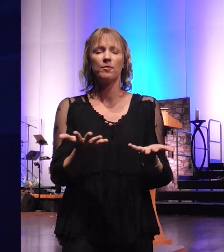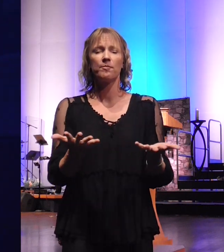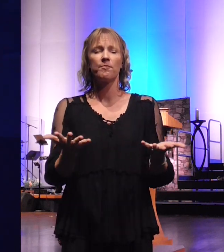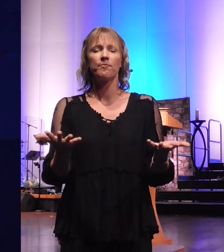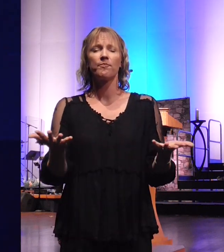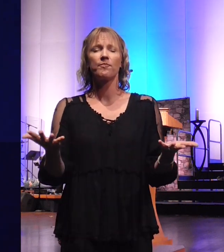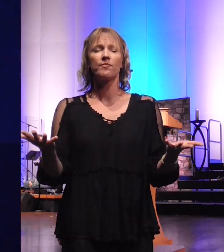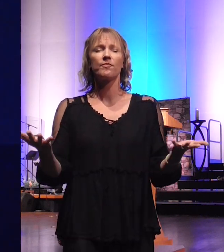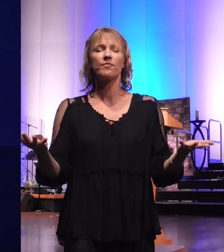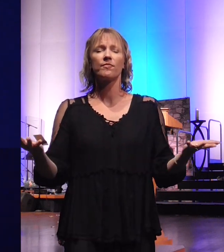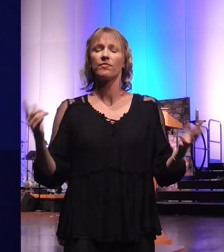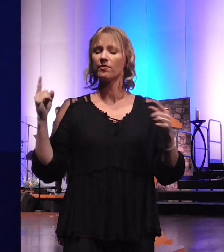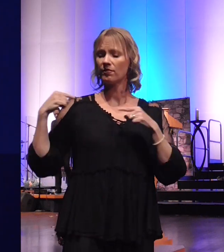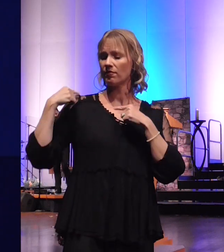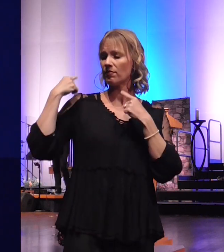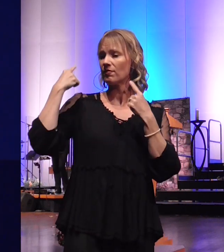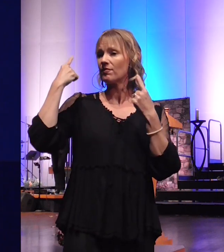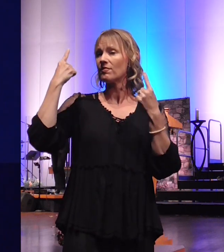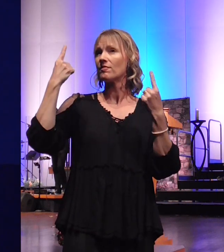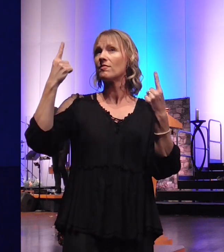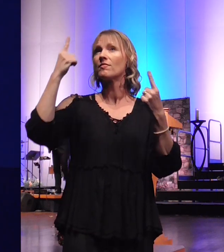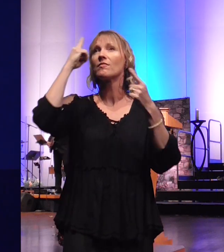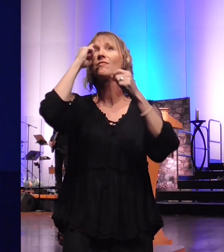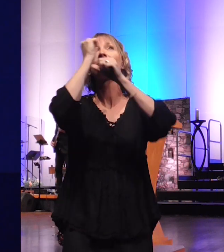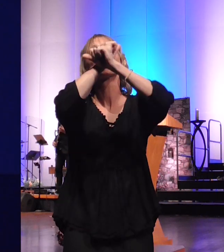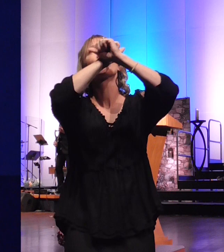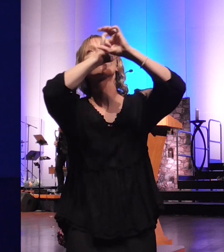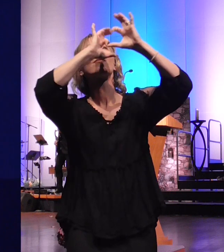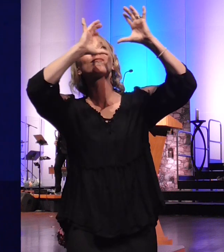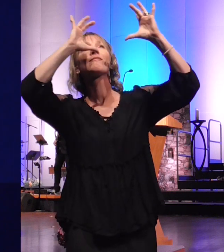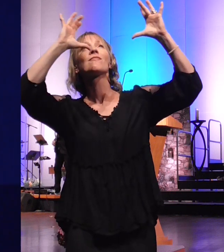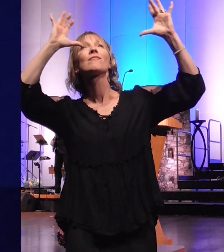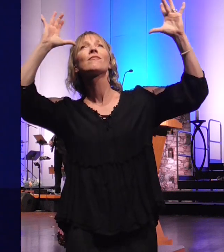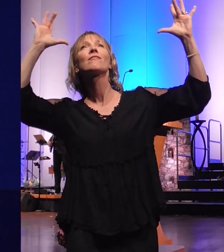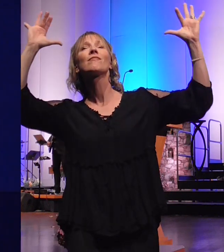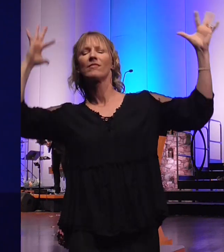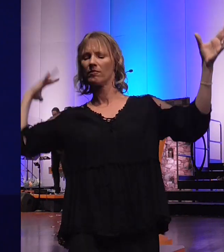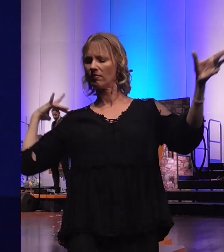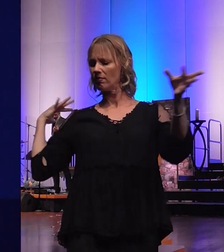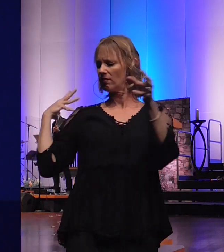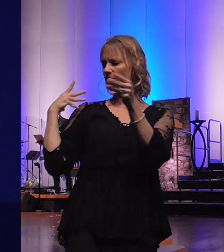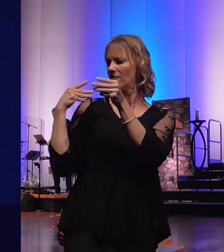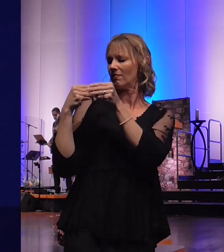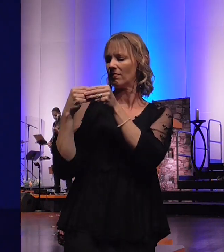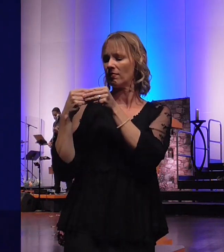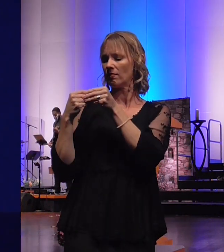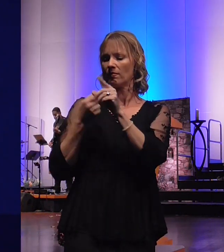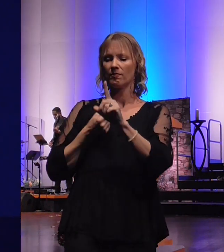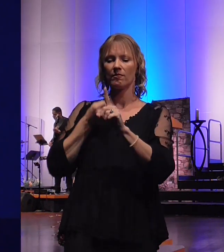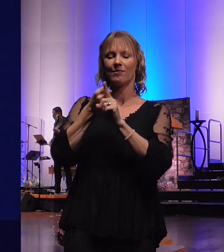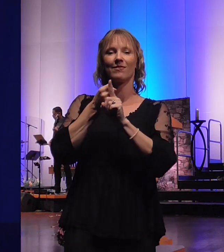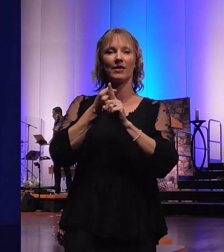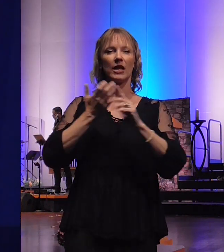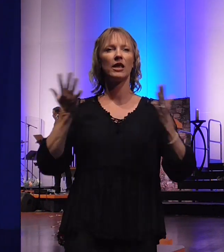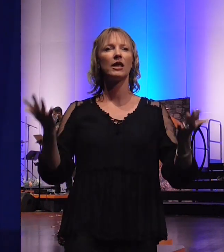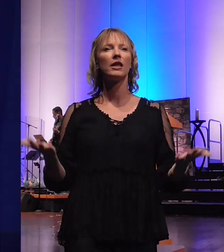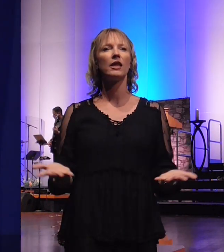everything I've ever dreamed has brought me here